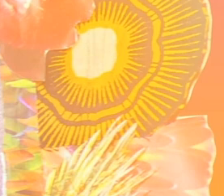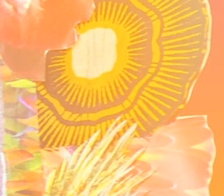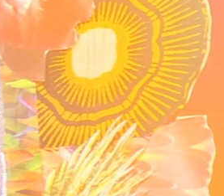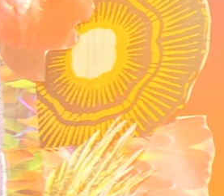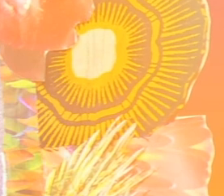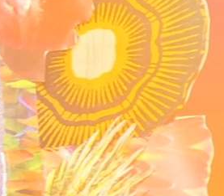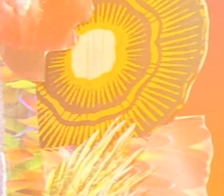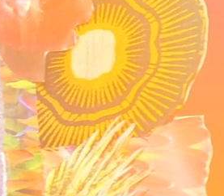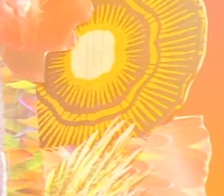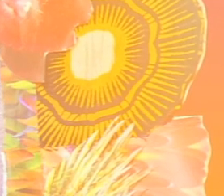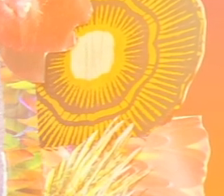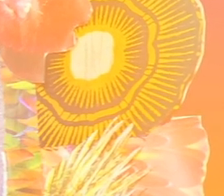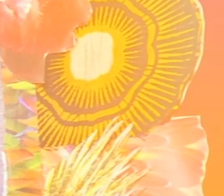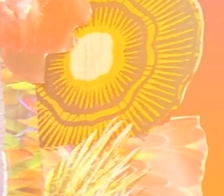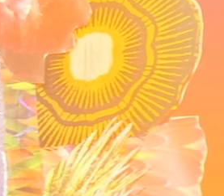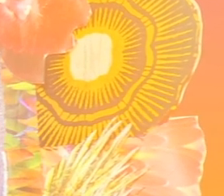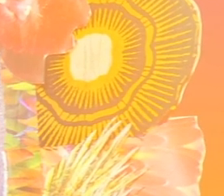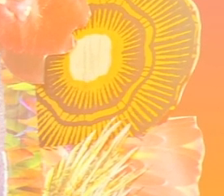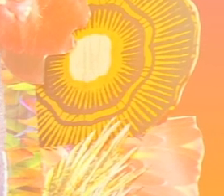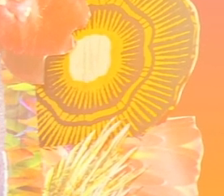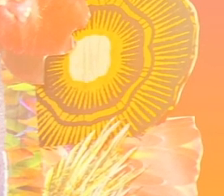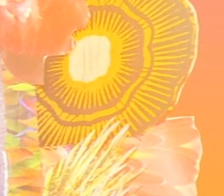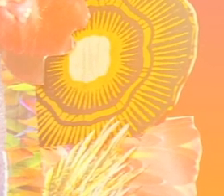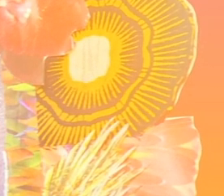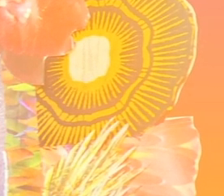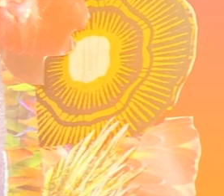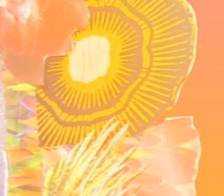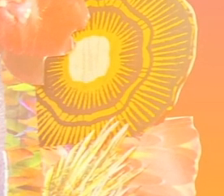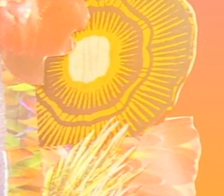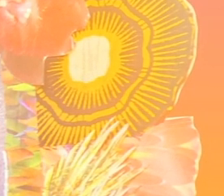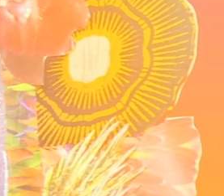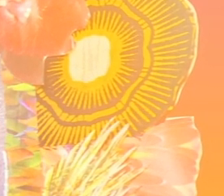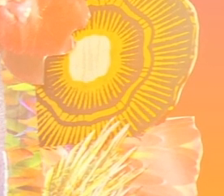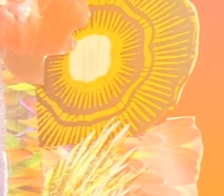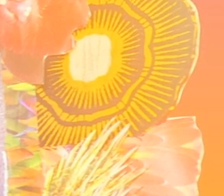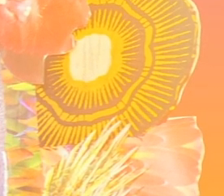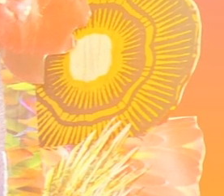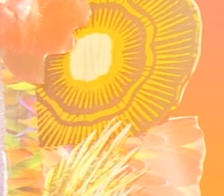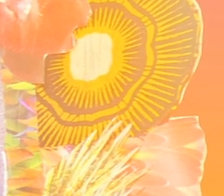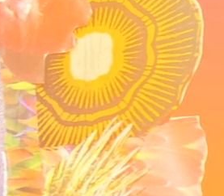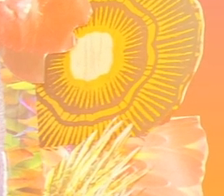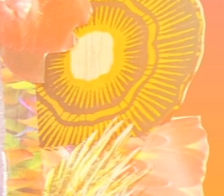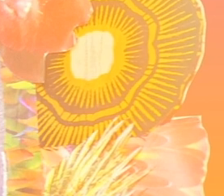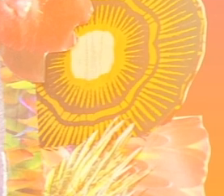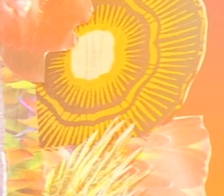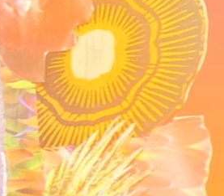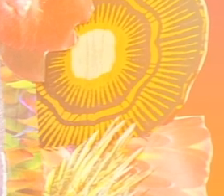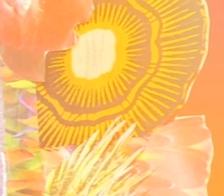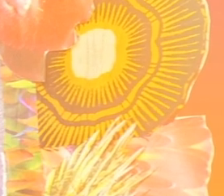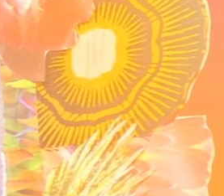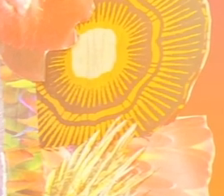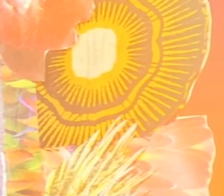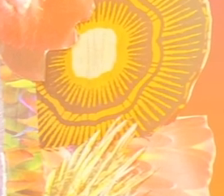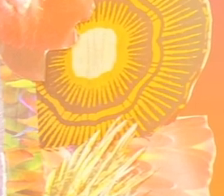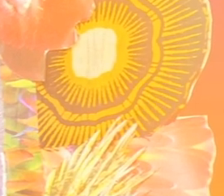I don't think I'm just gonna stop, sit down. I don't necessarily mean singing